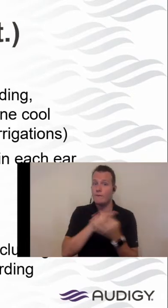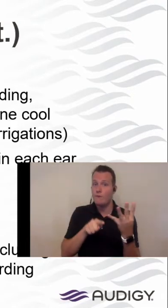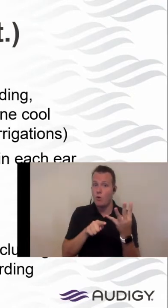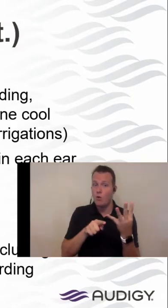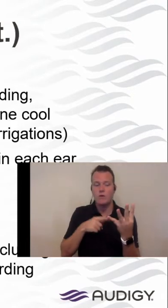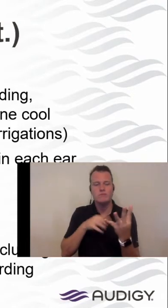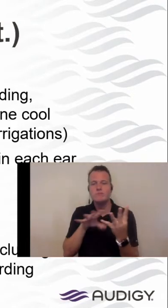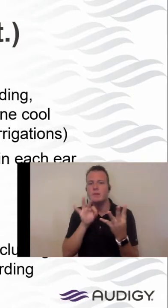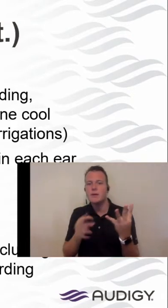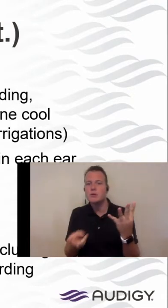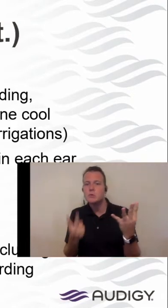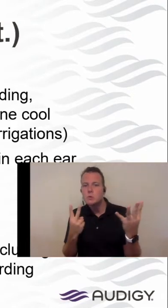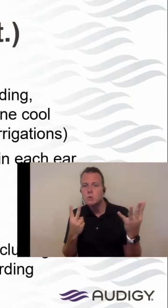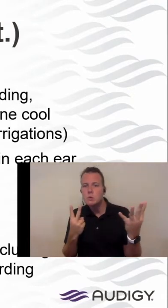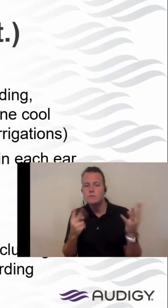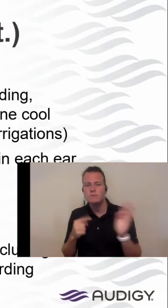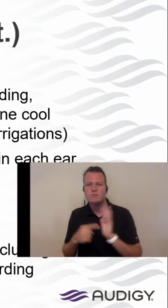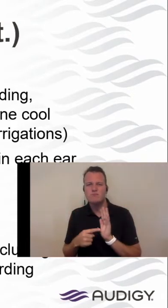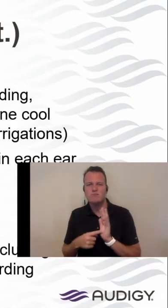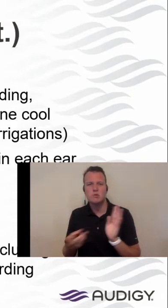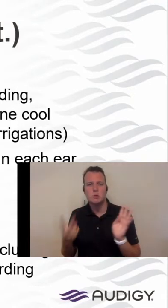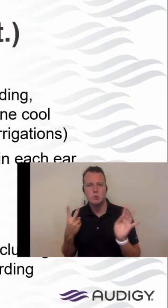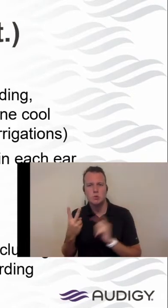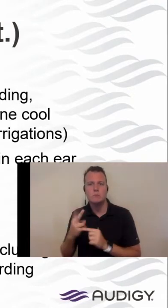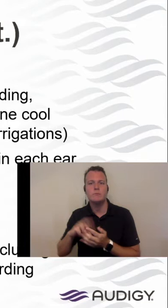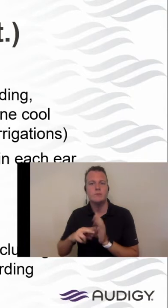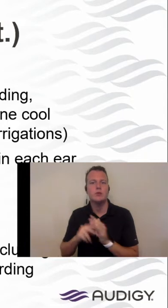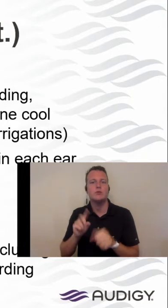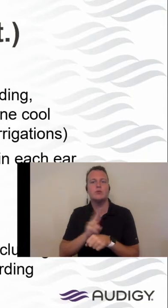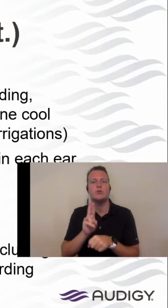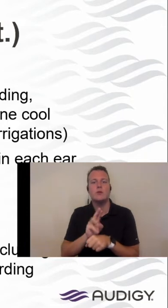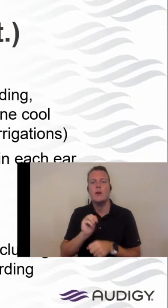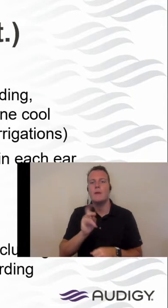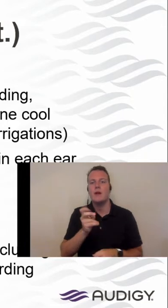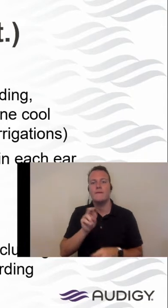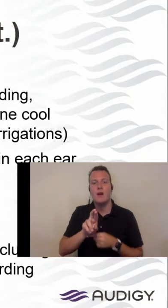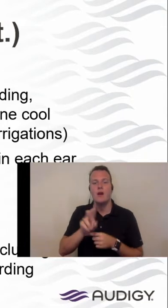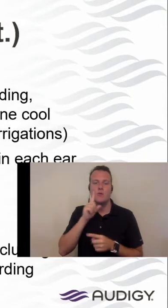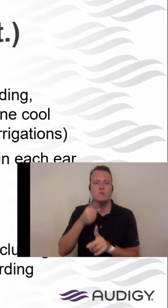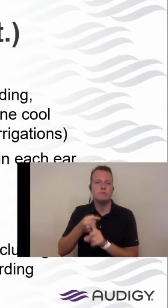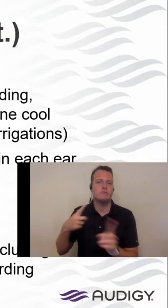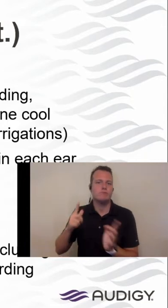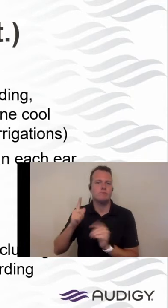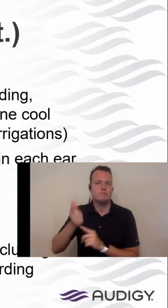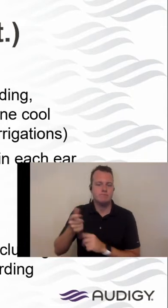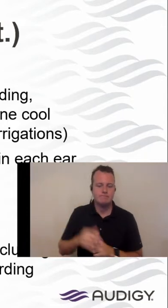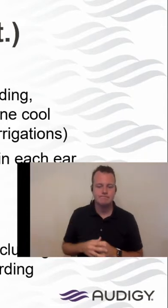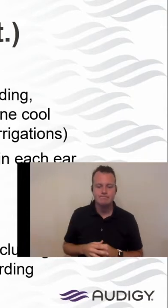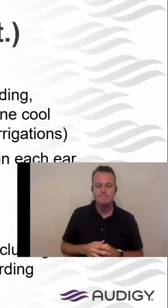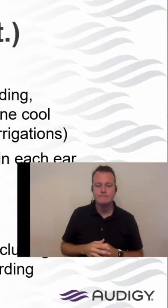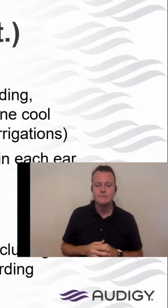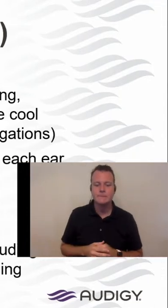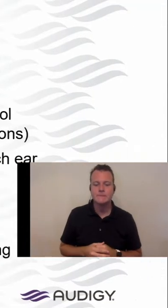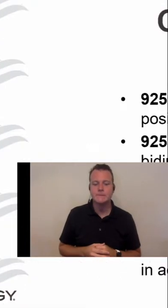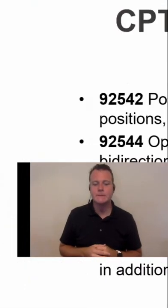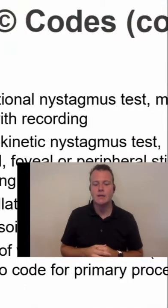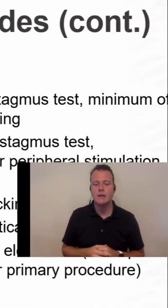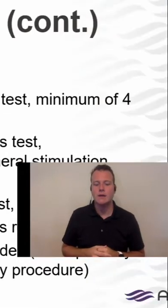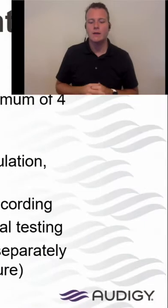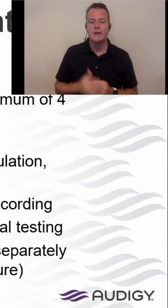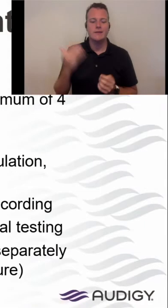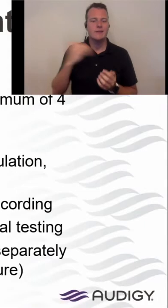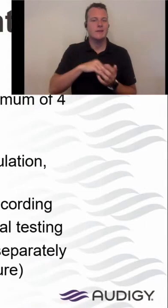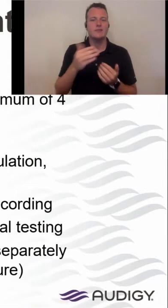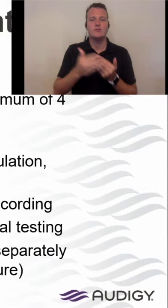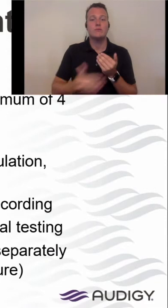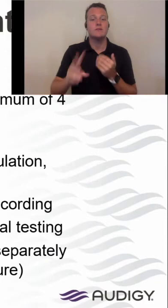do 2, for example, then you use a modifier, and we're going to talk about that in a little bit. Then again, and these are just the rest